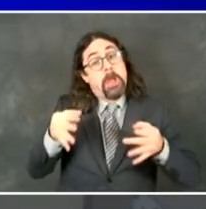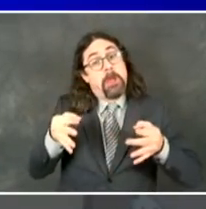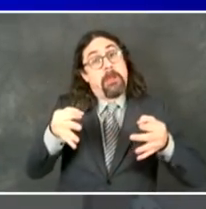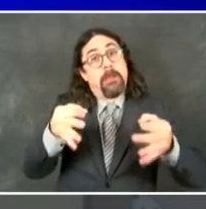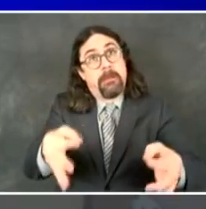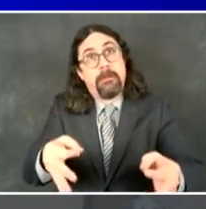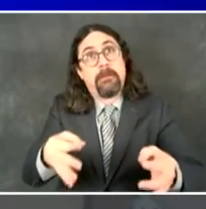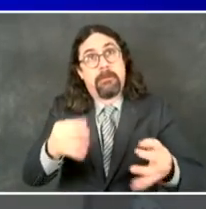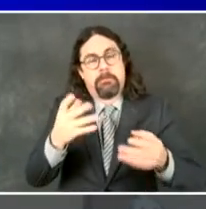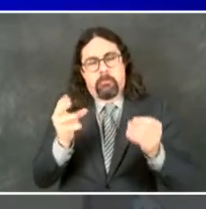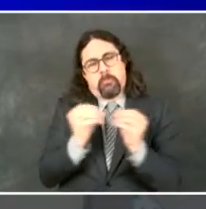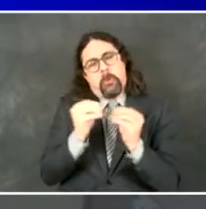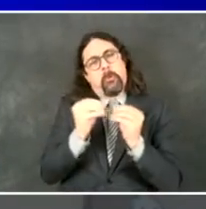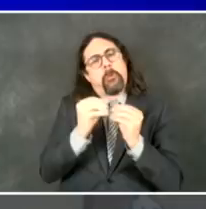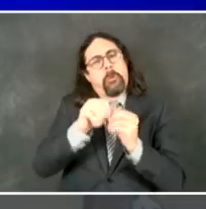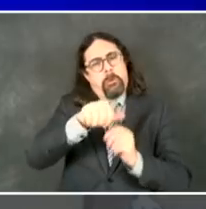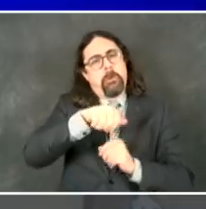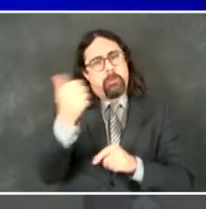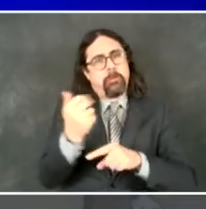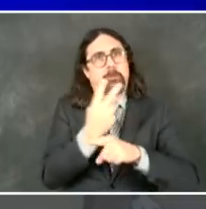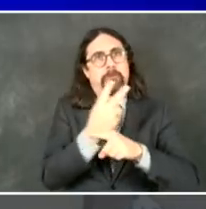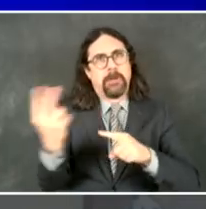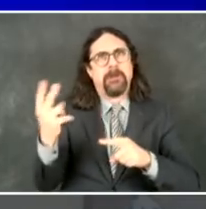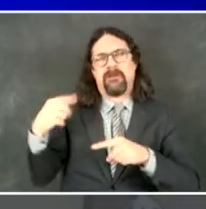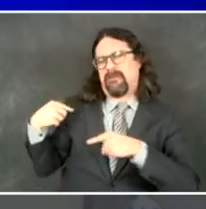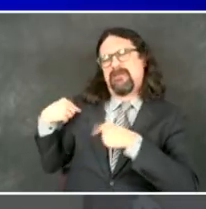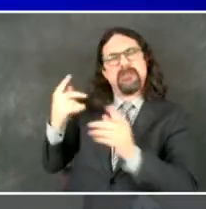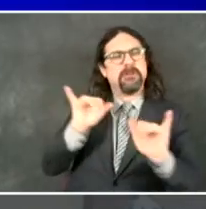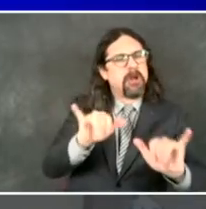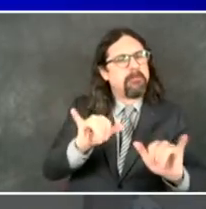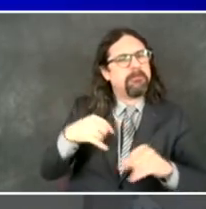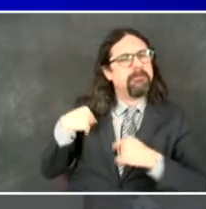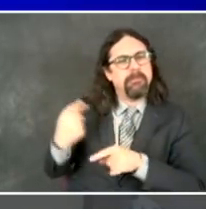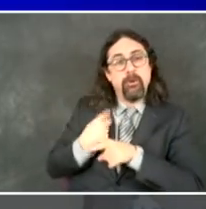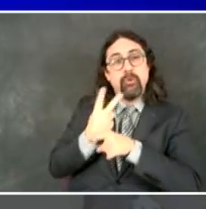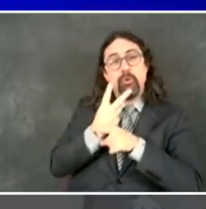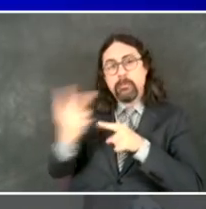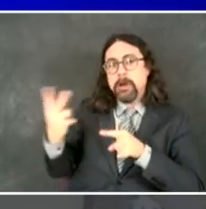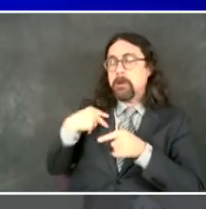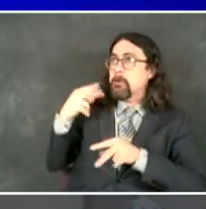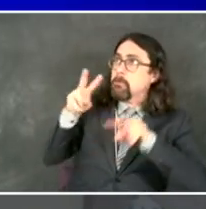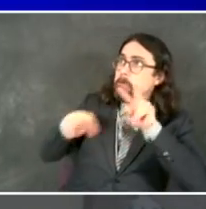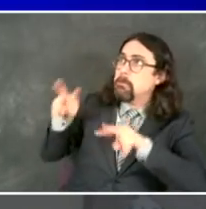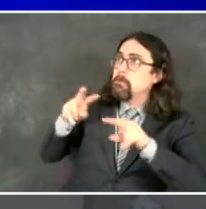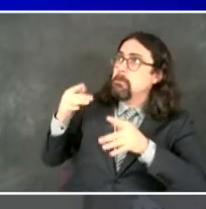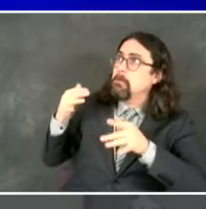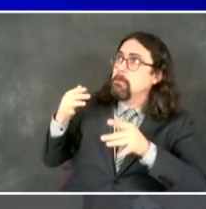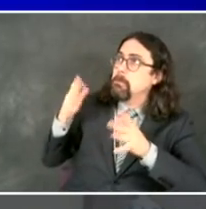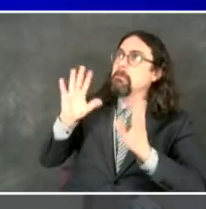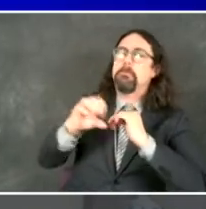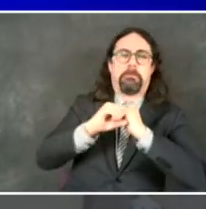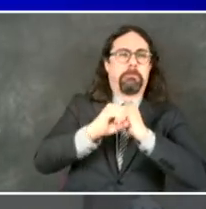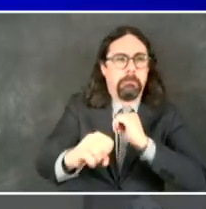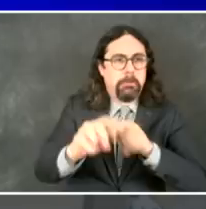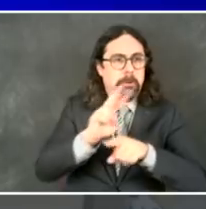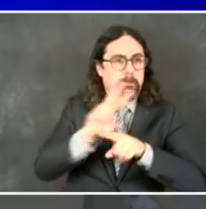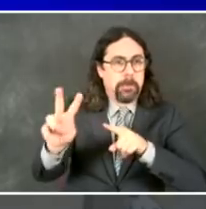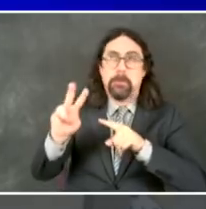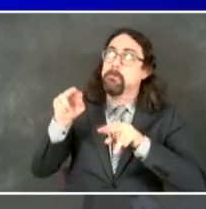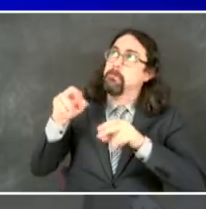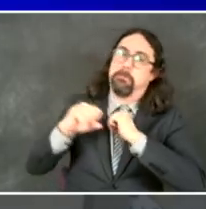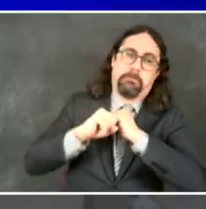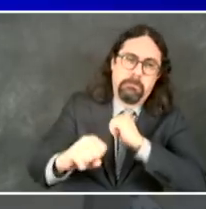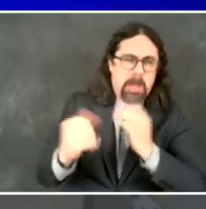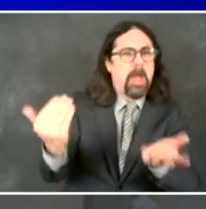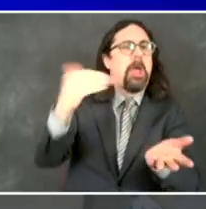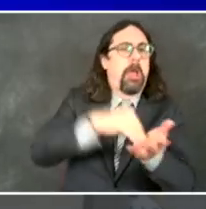each time what makes sense. But I am here to announce that we will suspend alternate side parking for the next 2 weeks, and that will